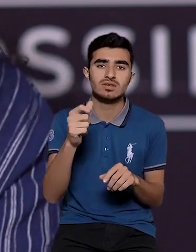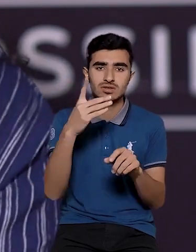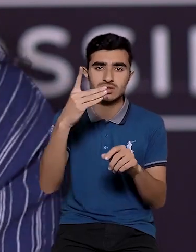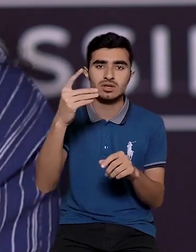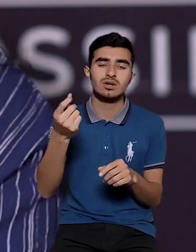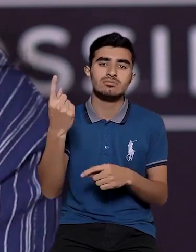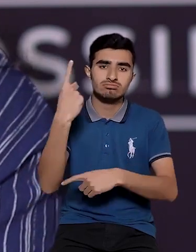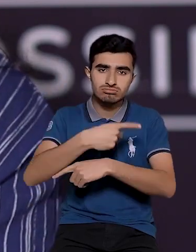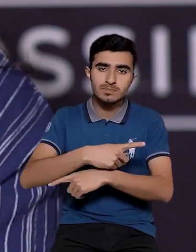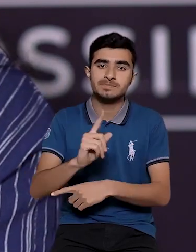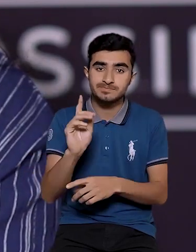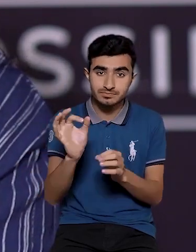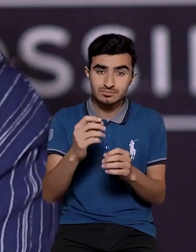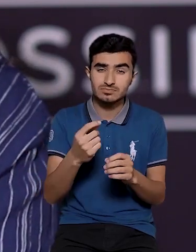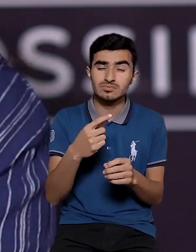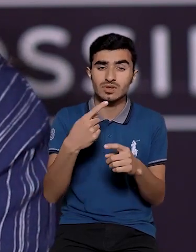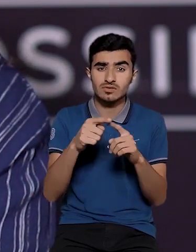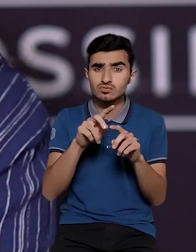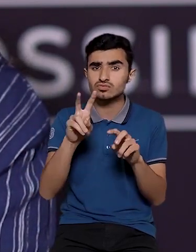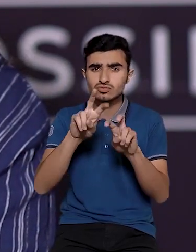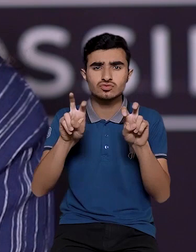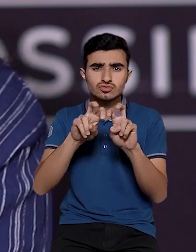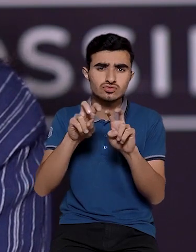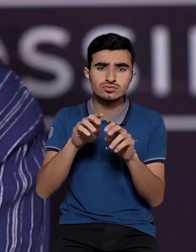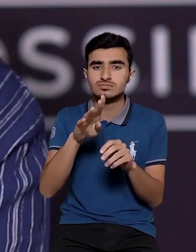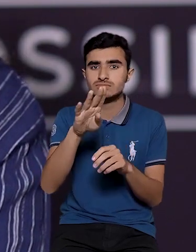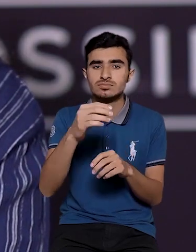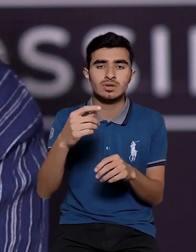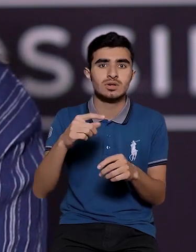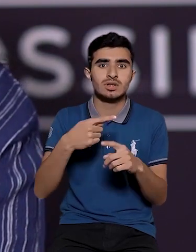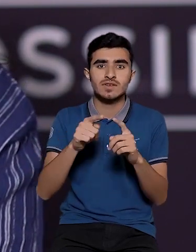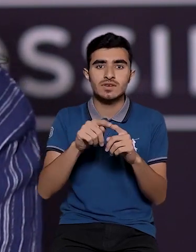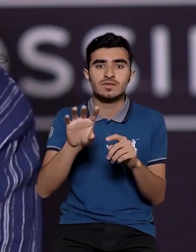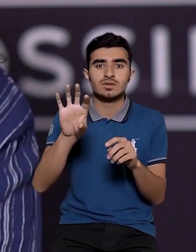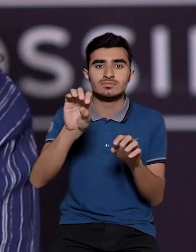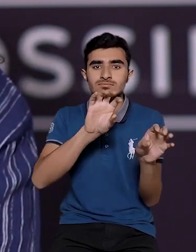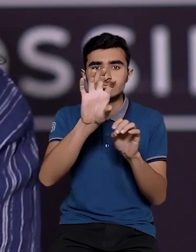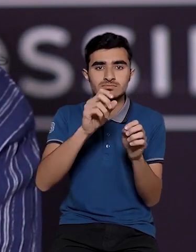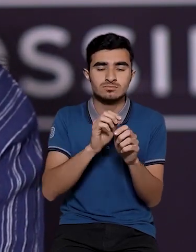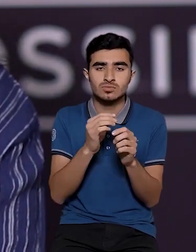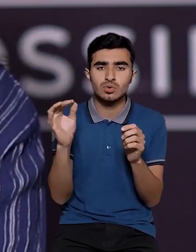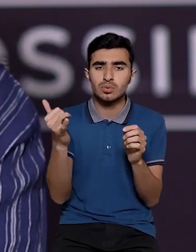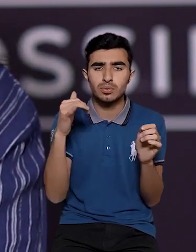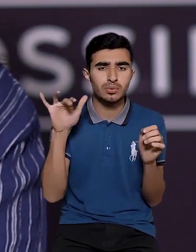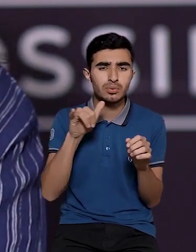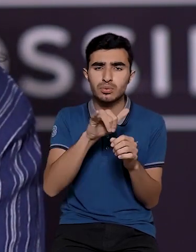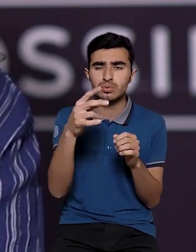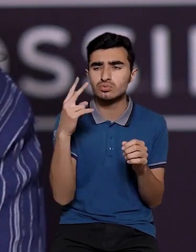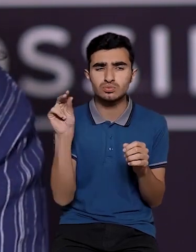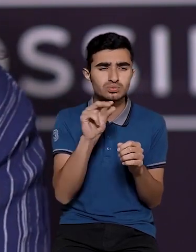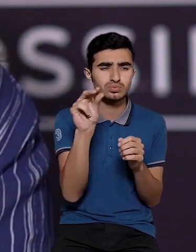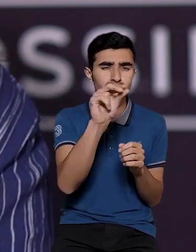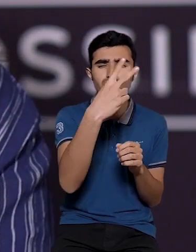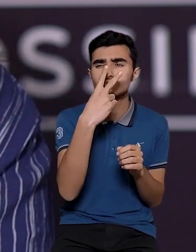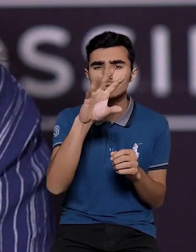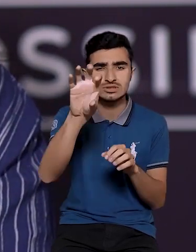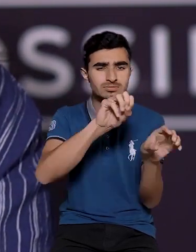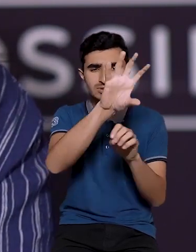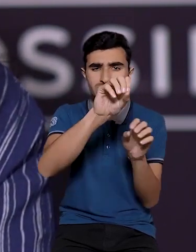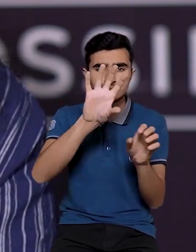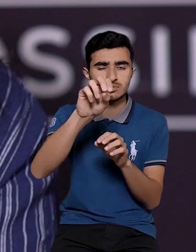week they spend out in the field looking for nectar, bringing the nectar